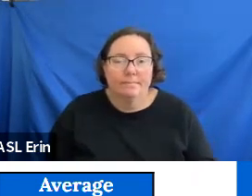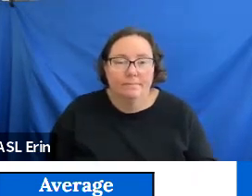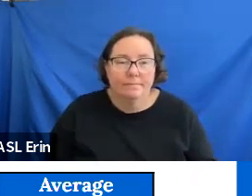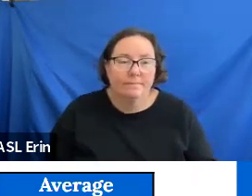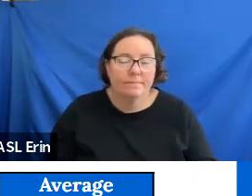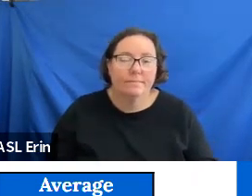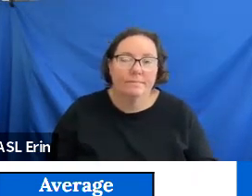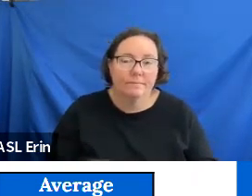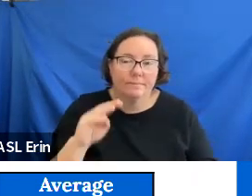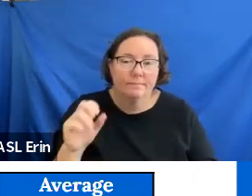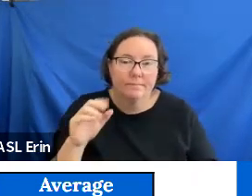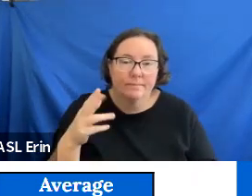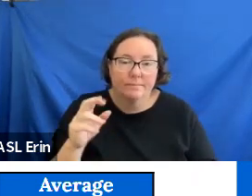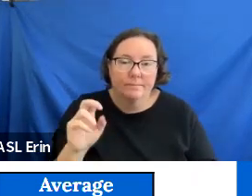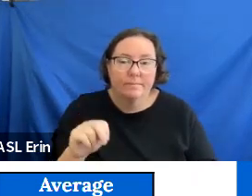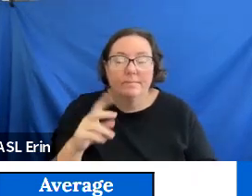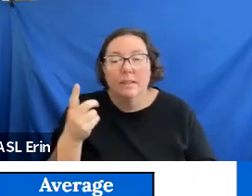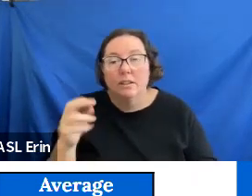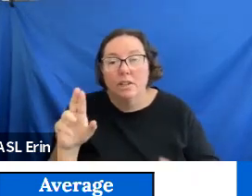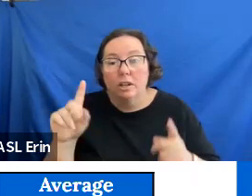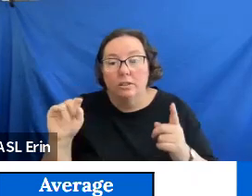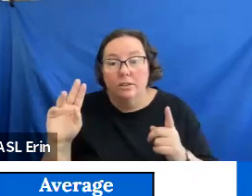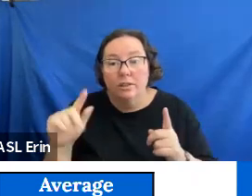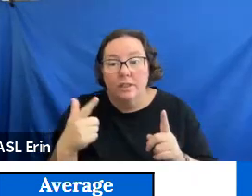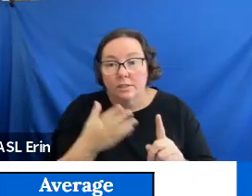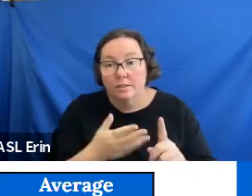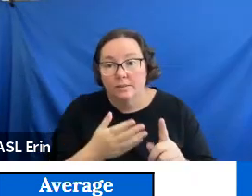Ms. Hogan. Dr. Tung?